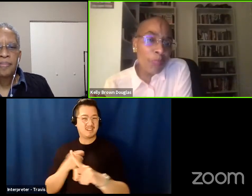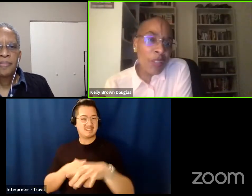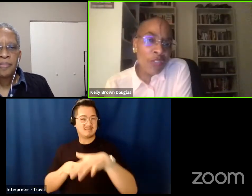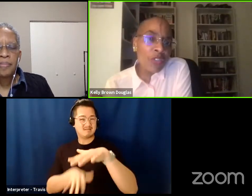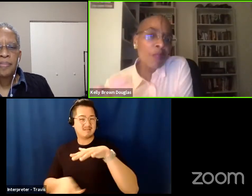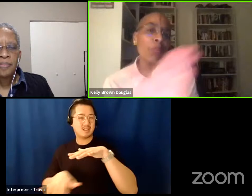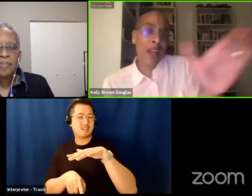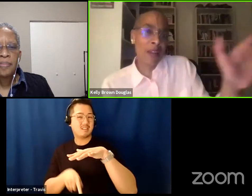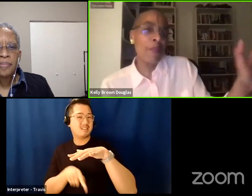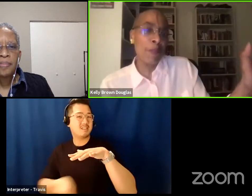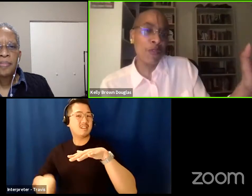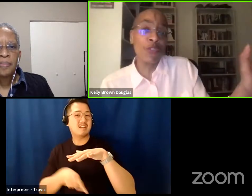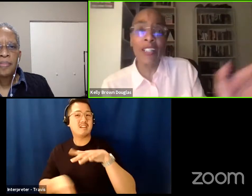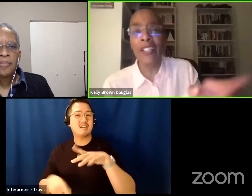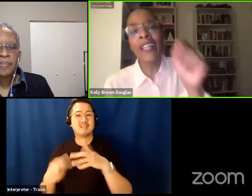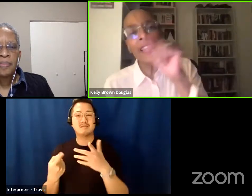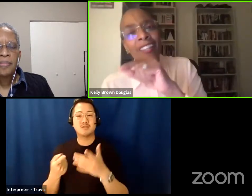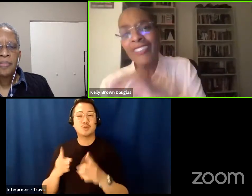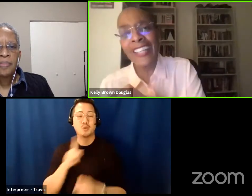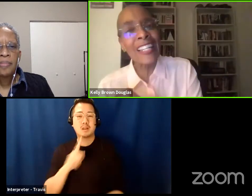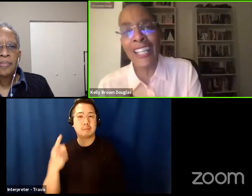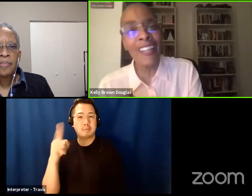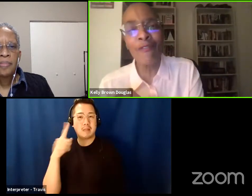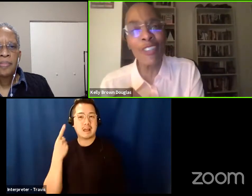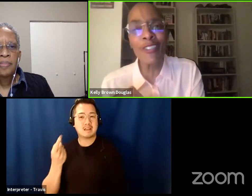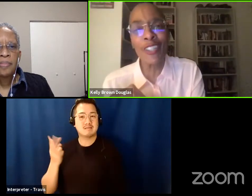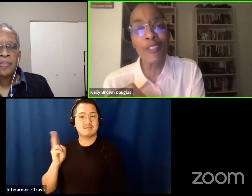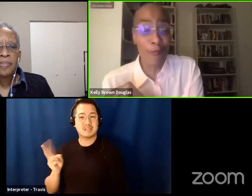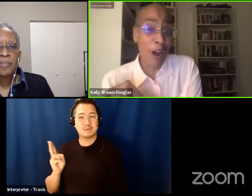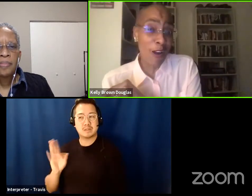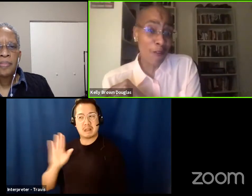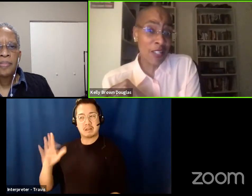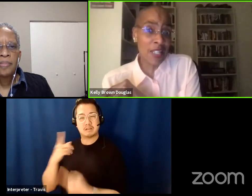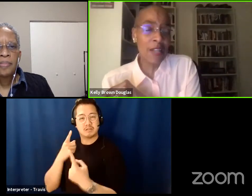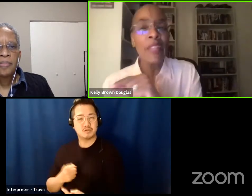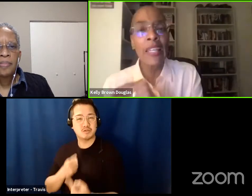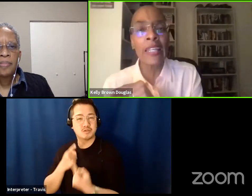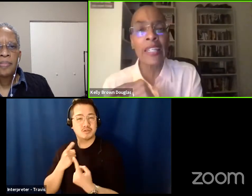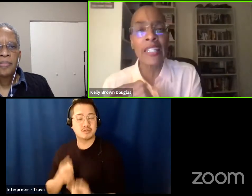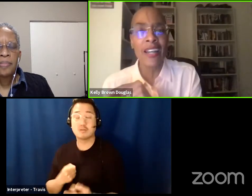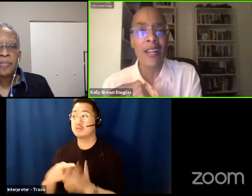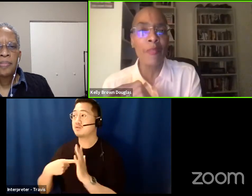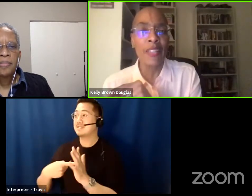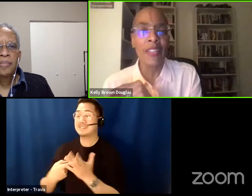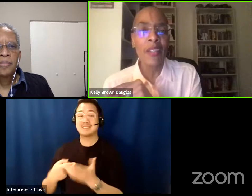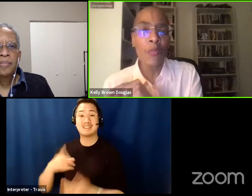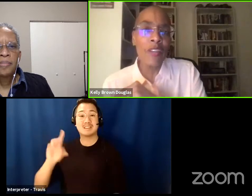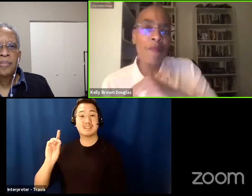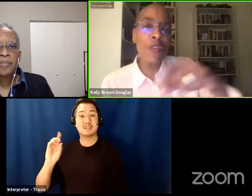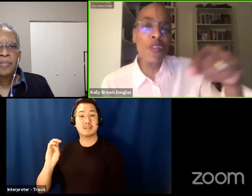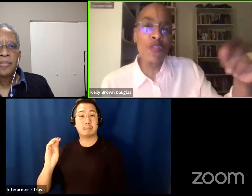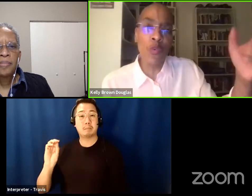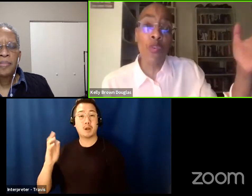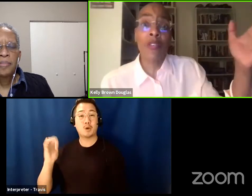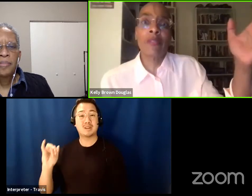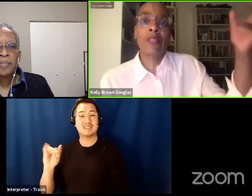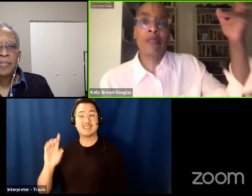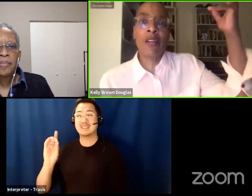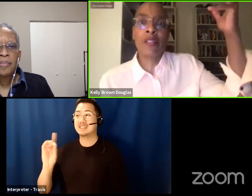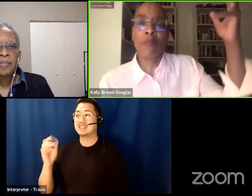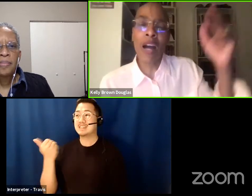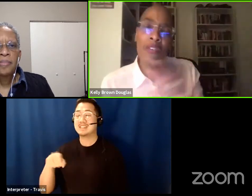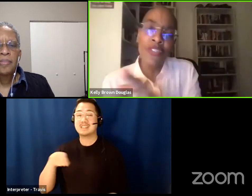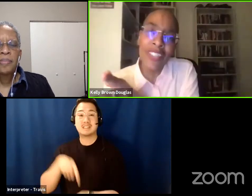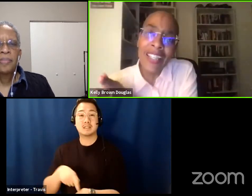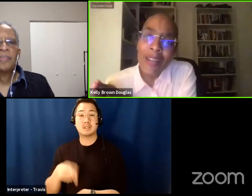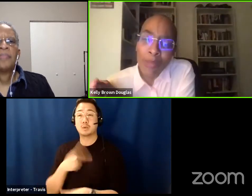the history of Black people struggling. It is any if this democracy, anytime that we have moved toward